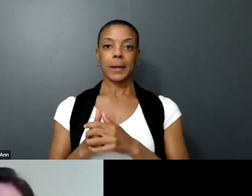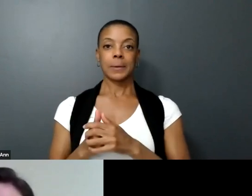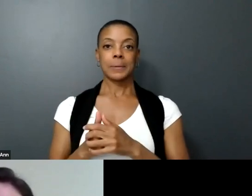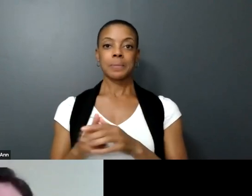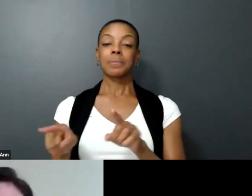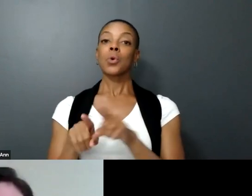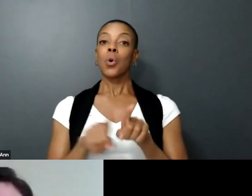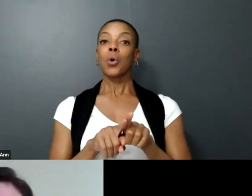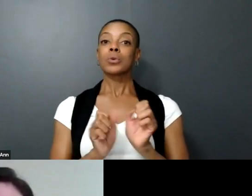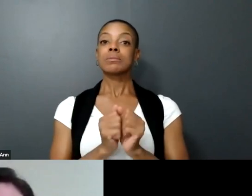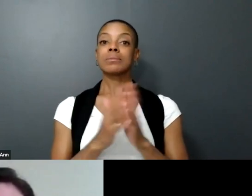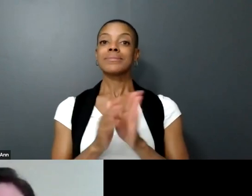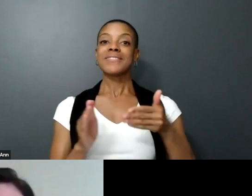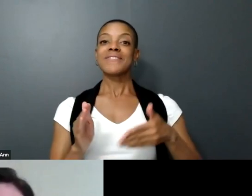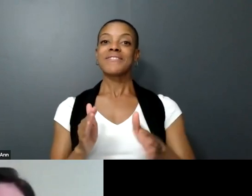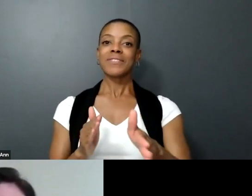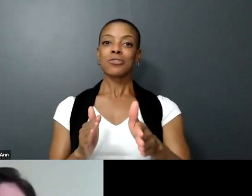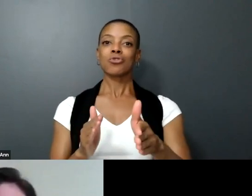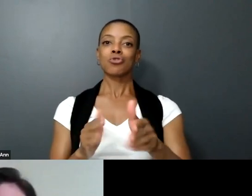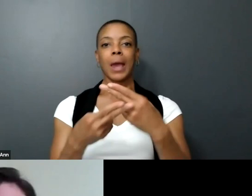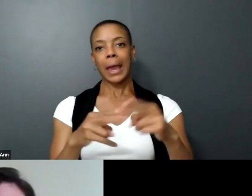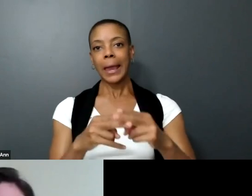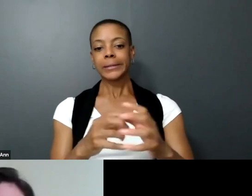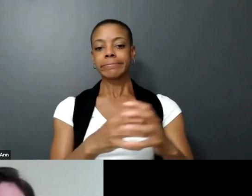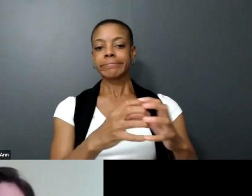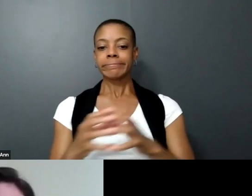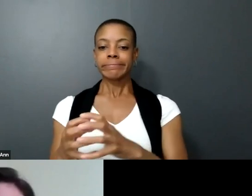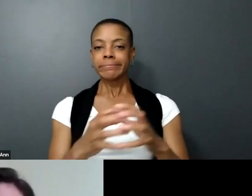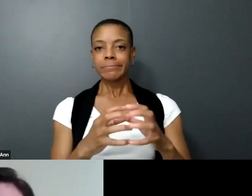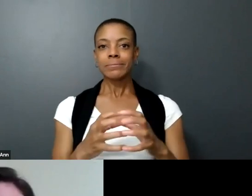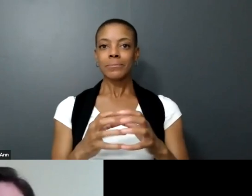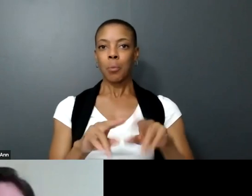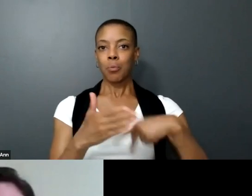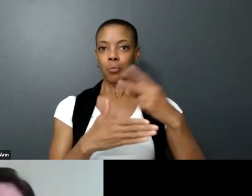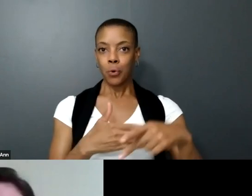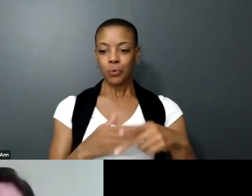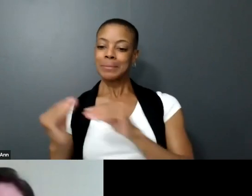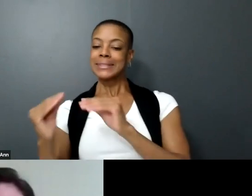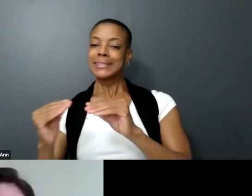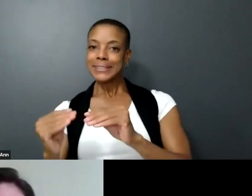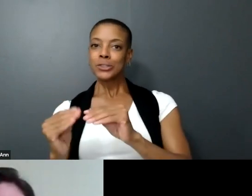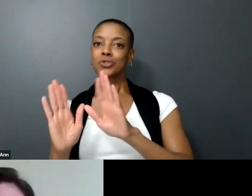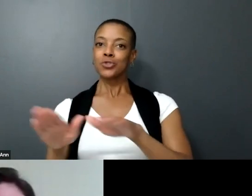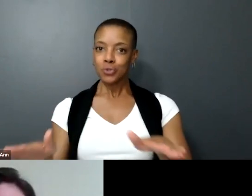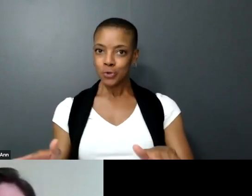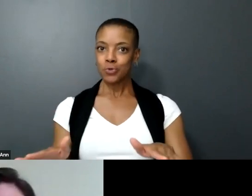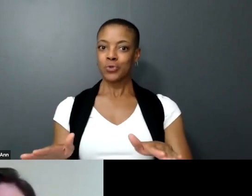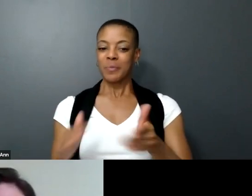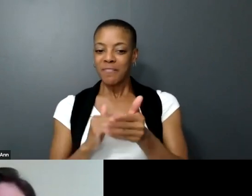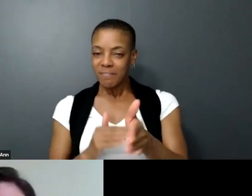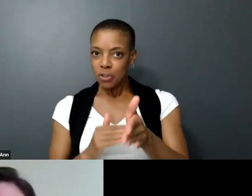hatchery program in our K-3 school to introduce our children to concepts of conservation and environmental restoration at an early